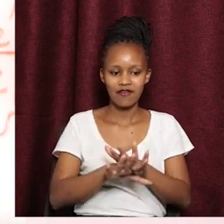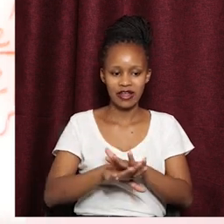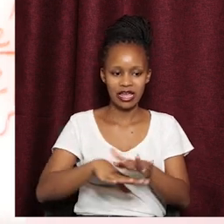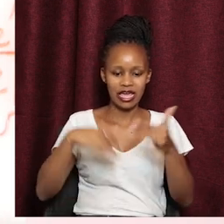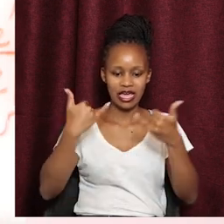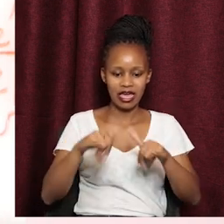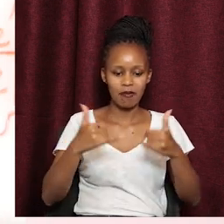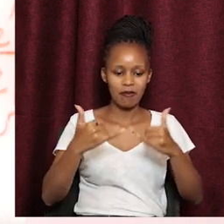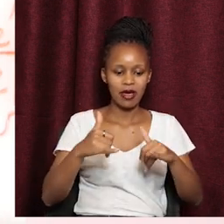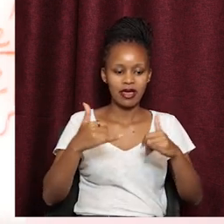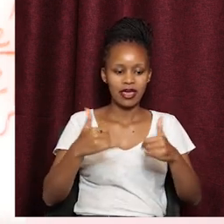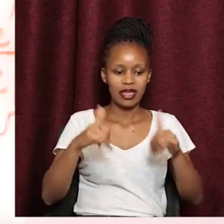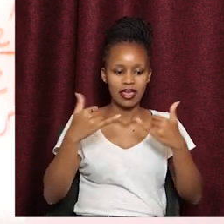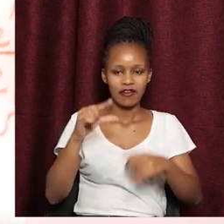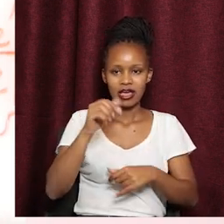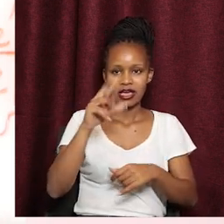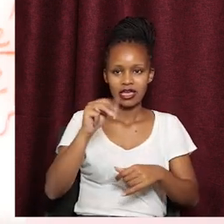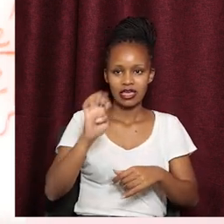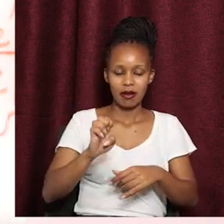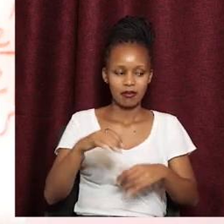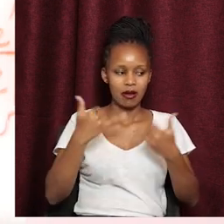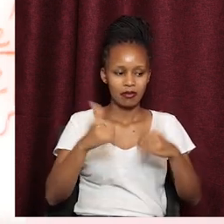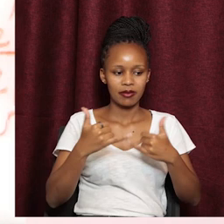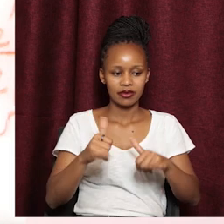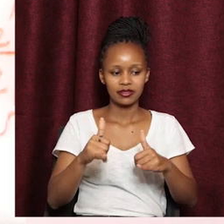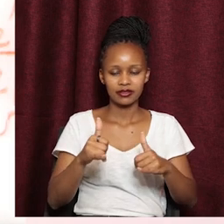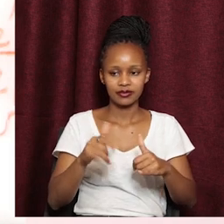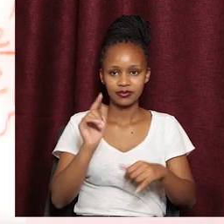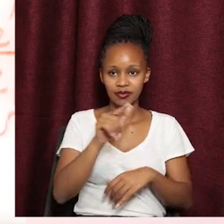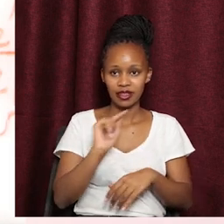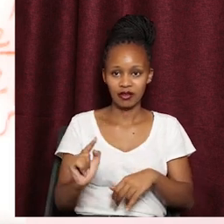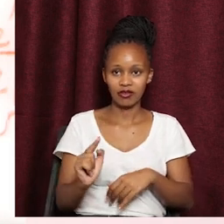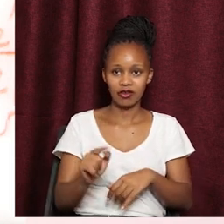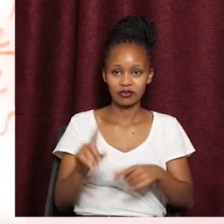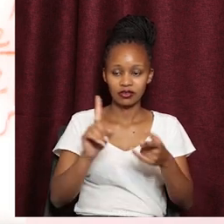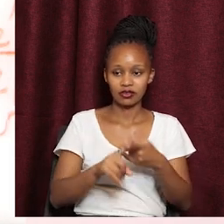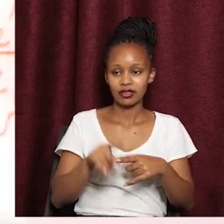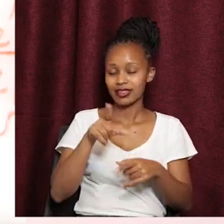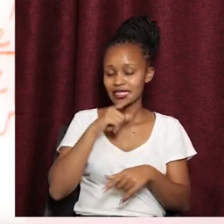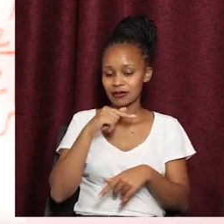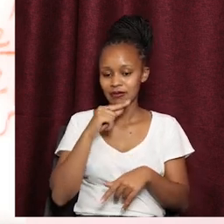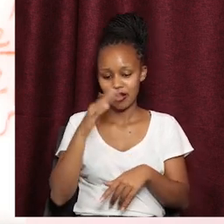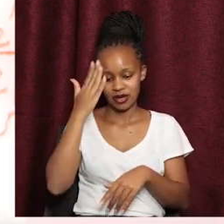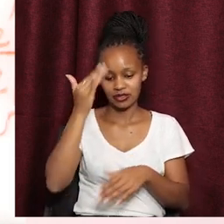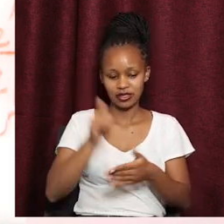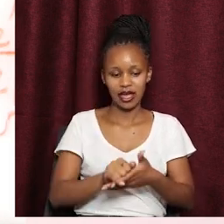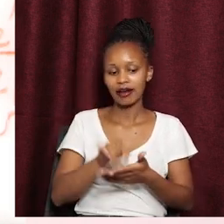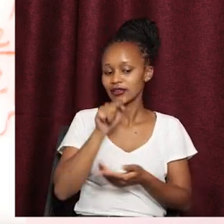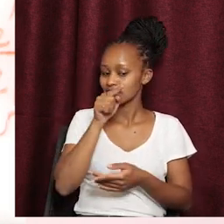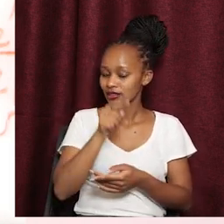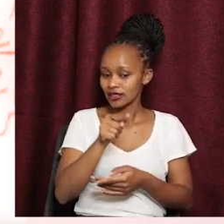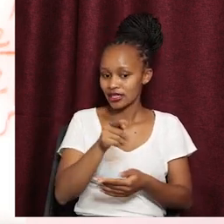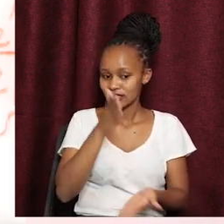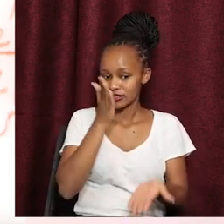in. And therefore, to him, he knew that this would be another day